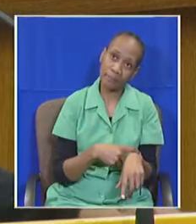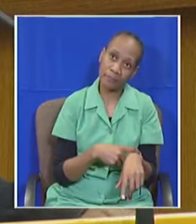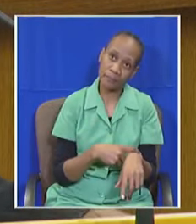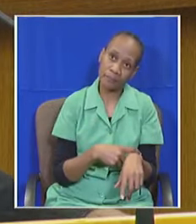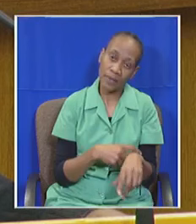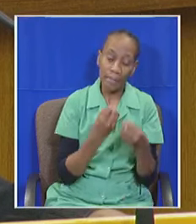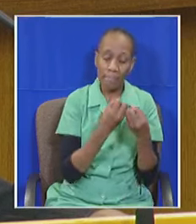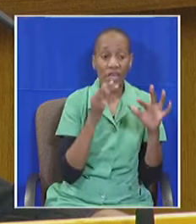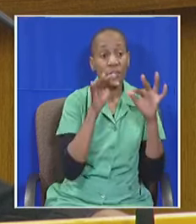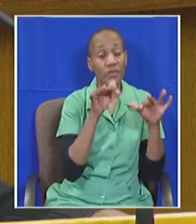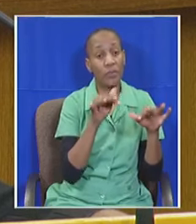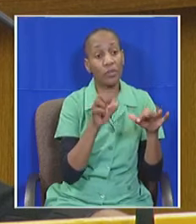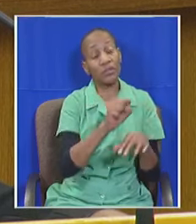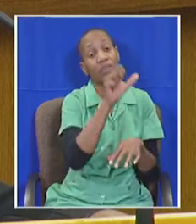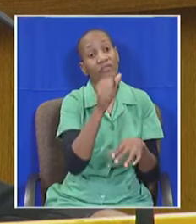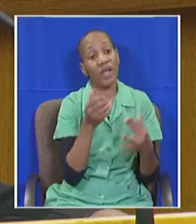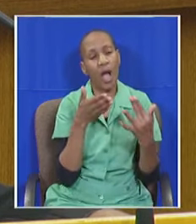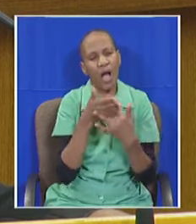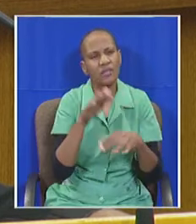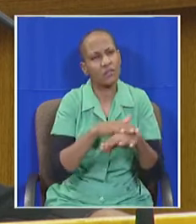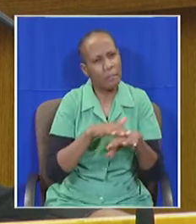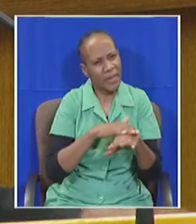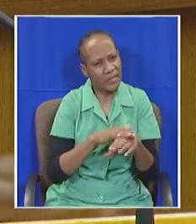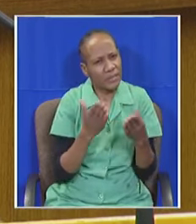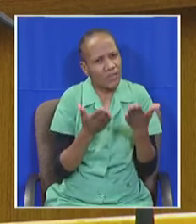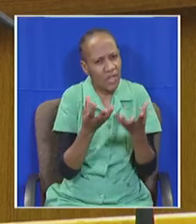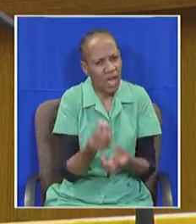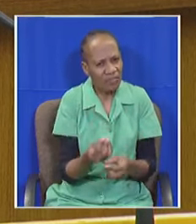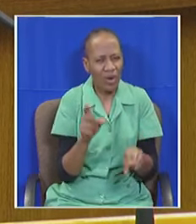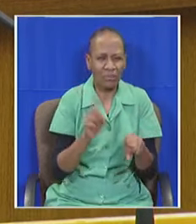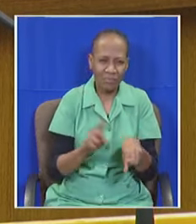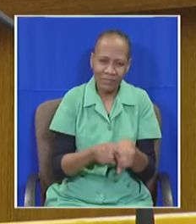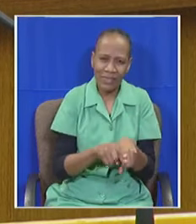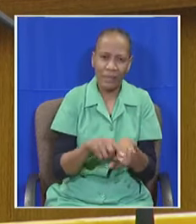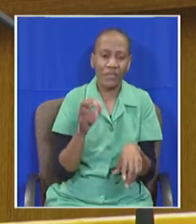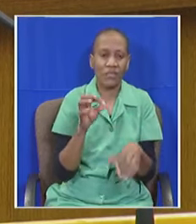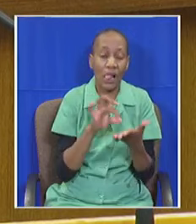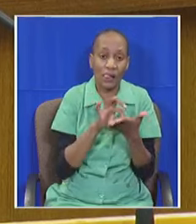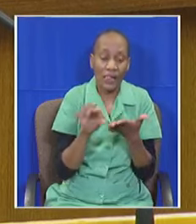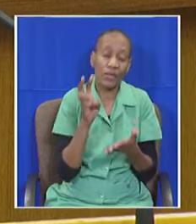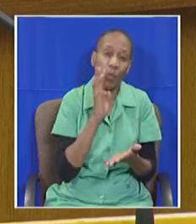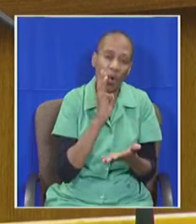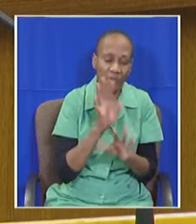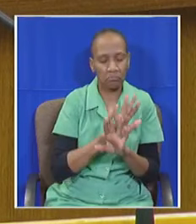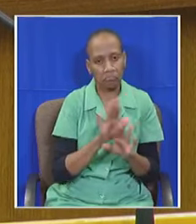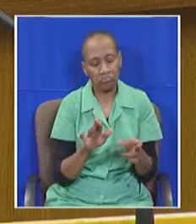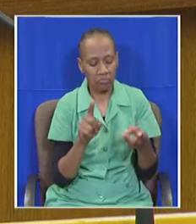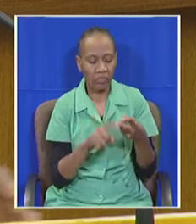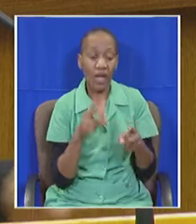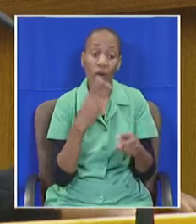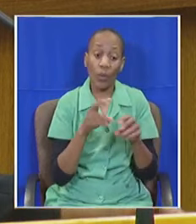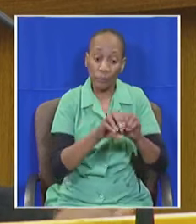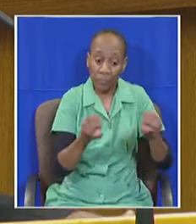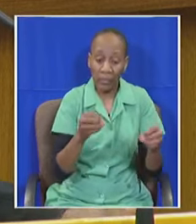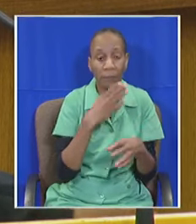of our people do not have access to basic human dignities, such as clean and safe drinking water, decent sanitation,